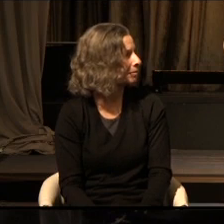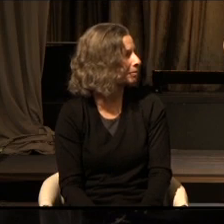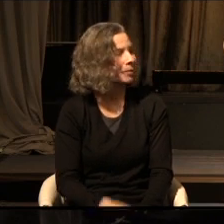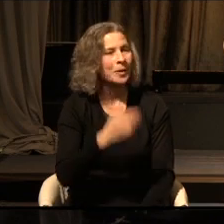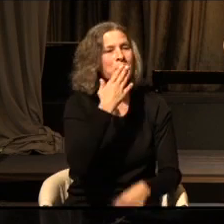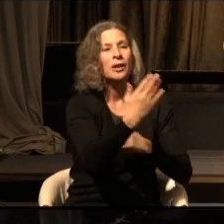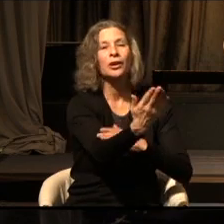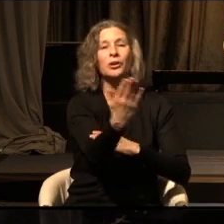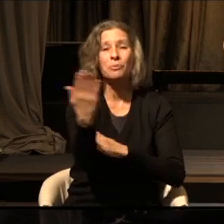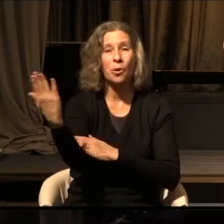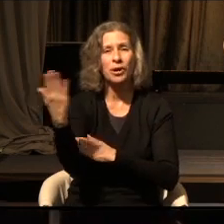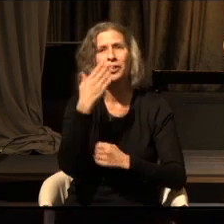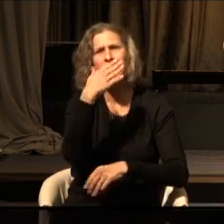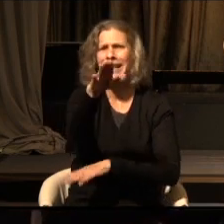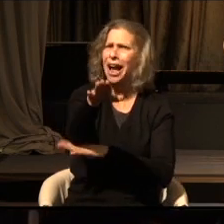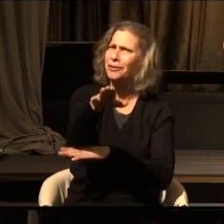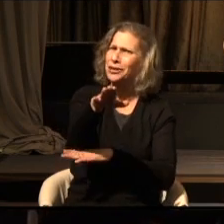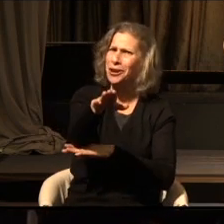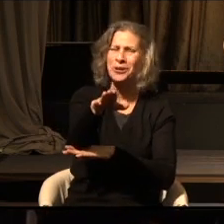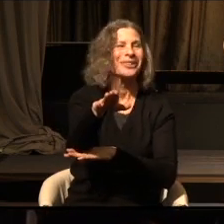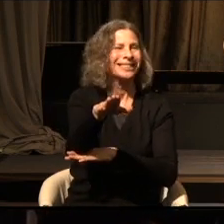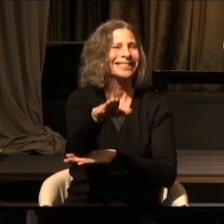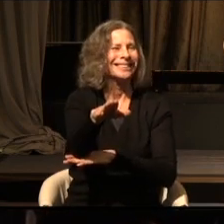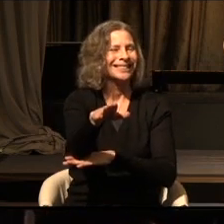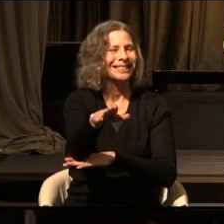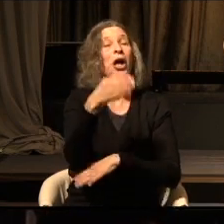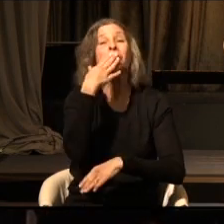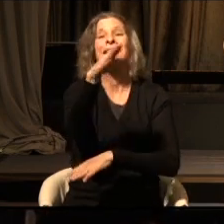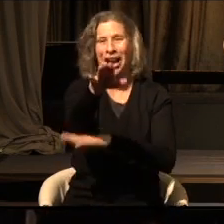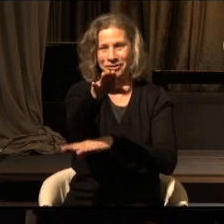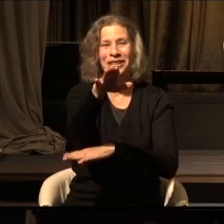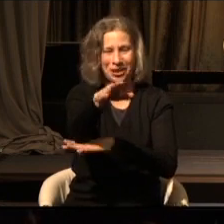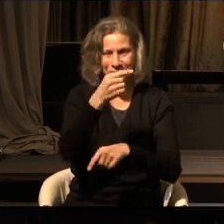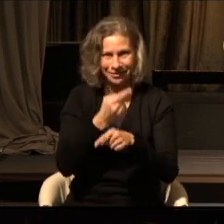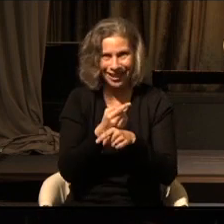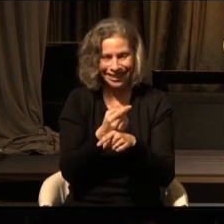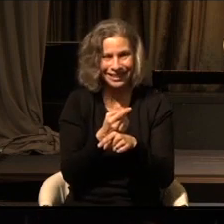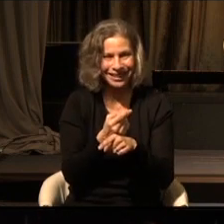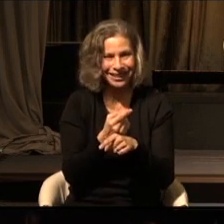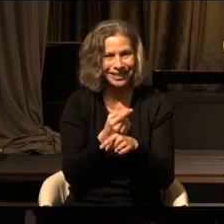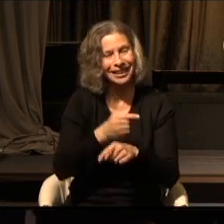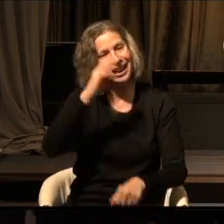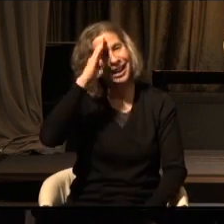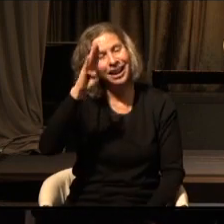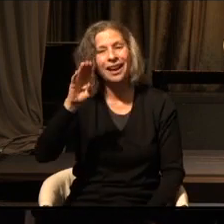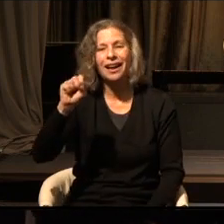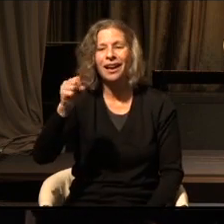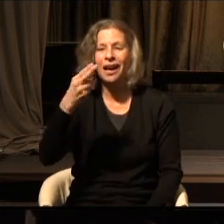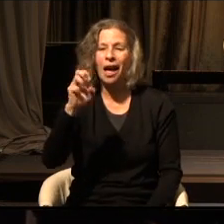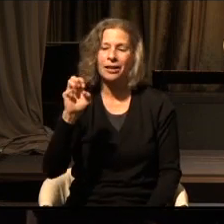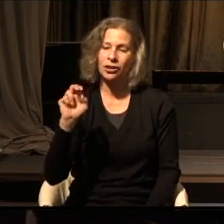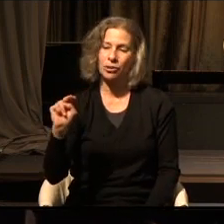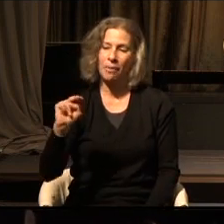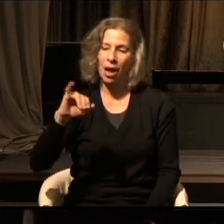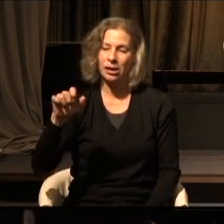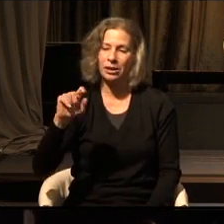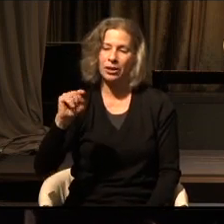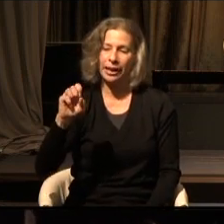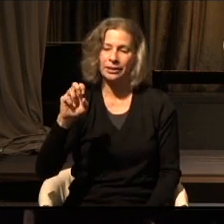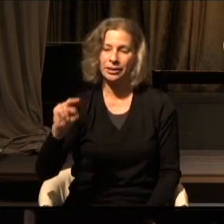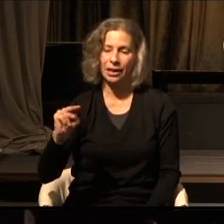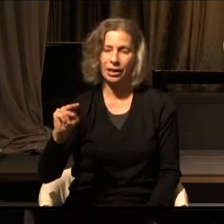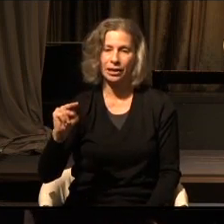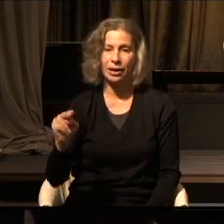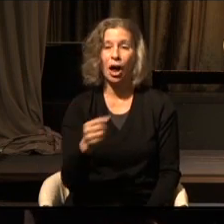Good morning, good afternoon, good afternoon. Good afternoon. Hi, I'm Shanon Judson. I'm one of 2